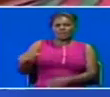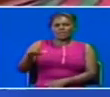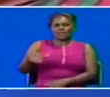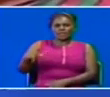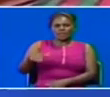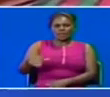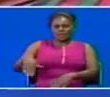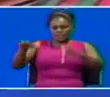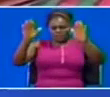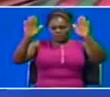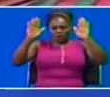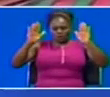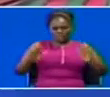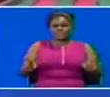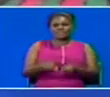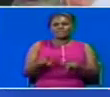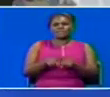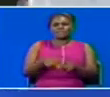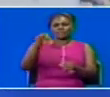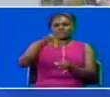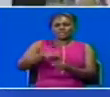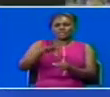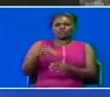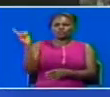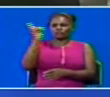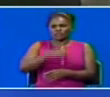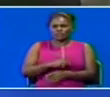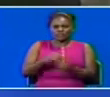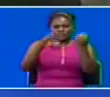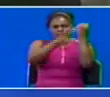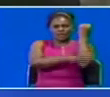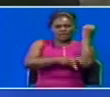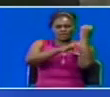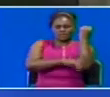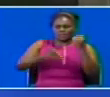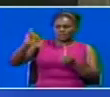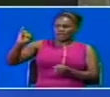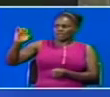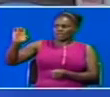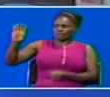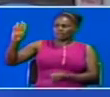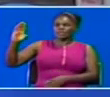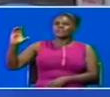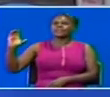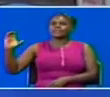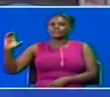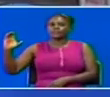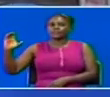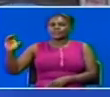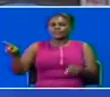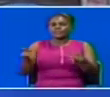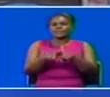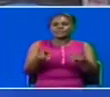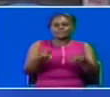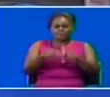be akin to the main general election. The country's electoral agency, IEBC, will